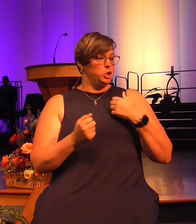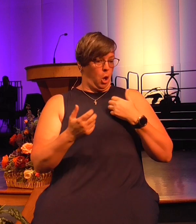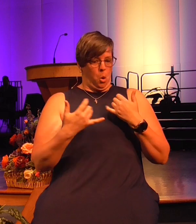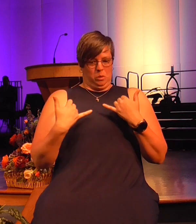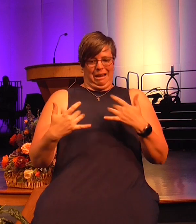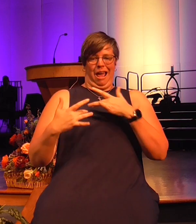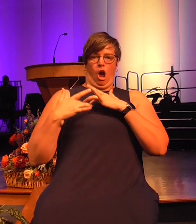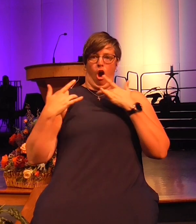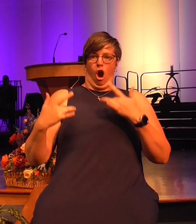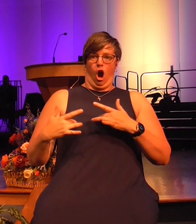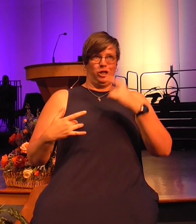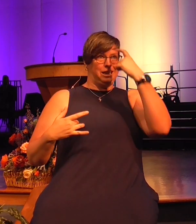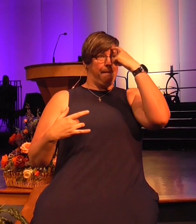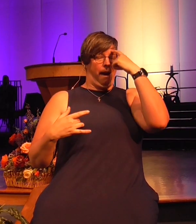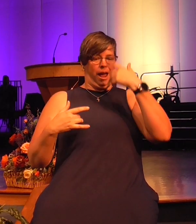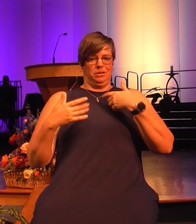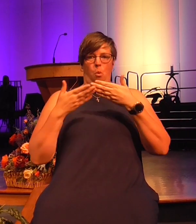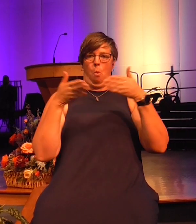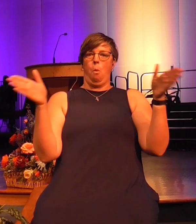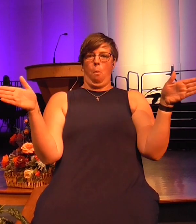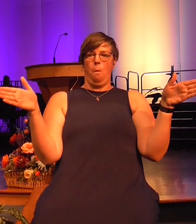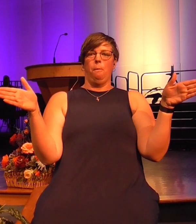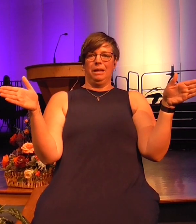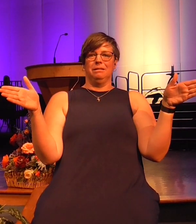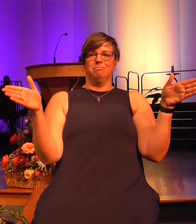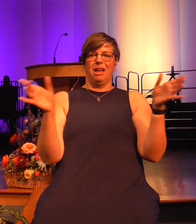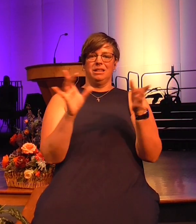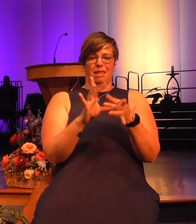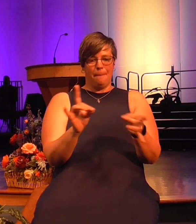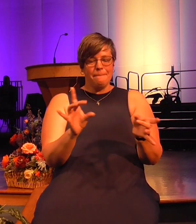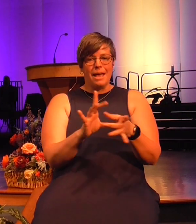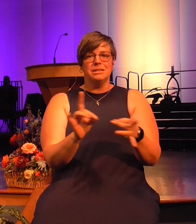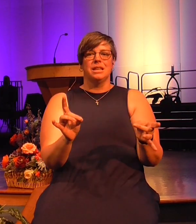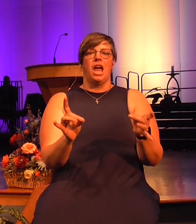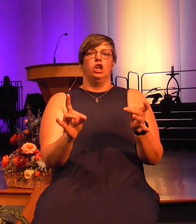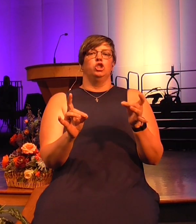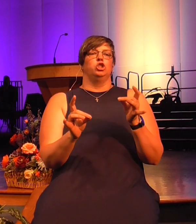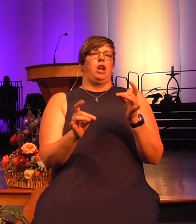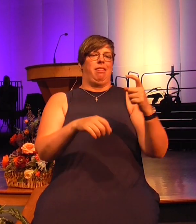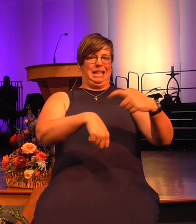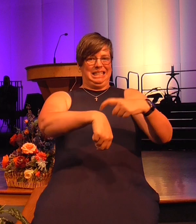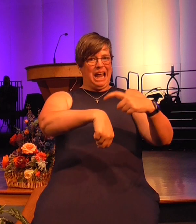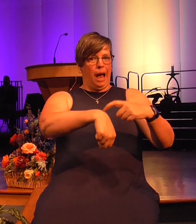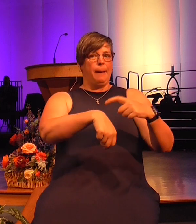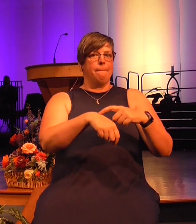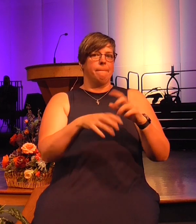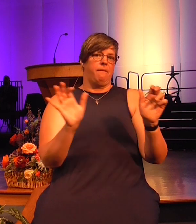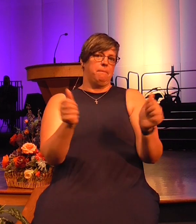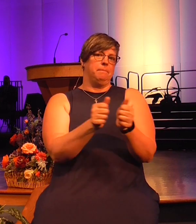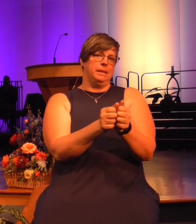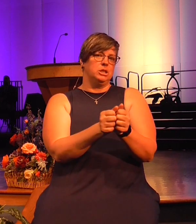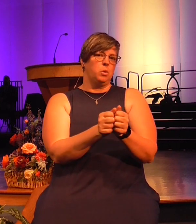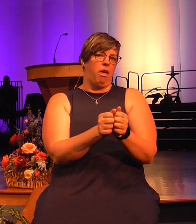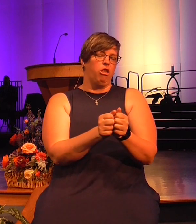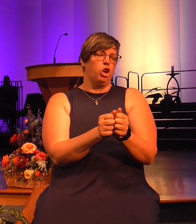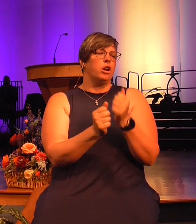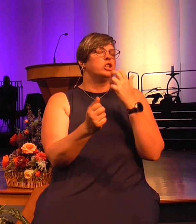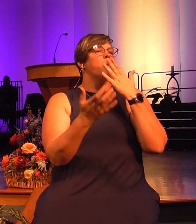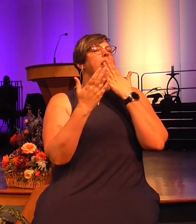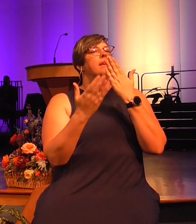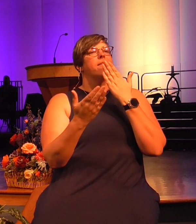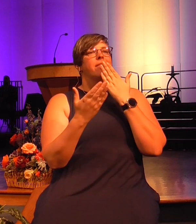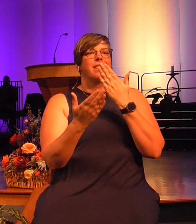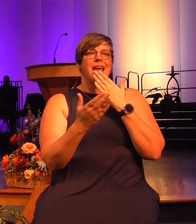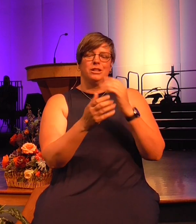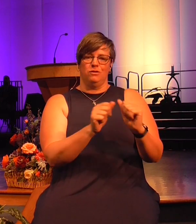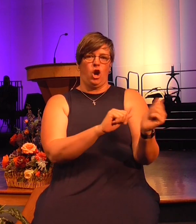So we open our hearts and minds right now to this message, to this glorious time of being together. And I